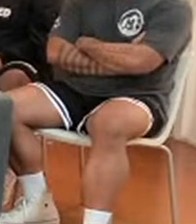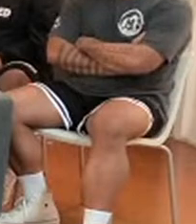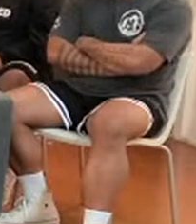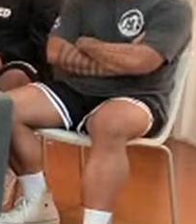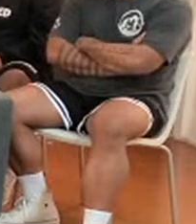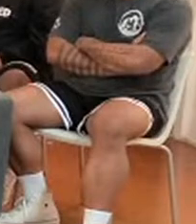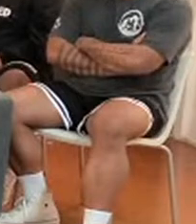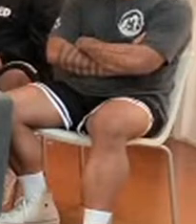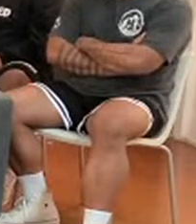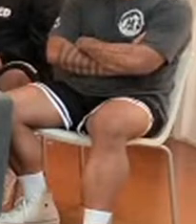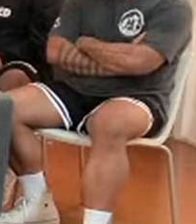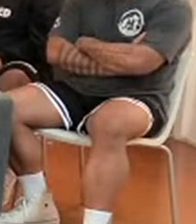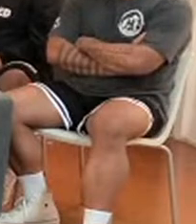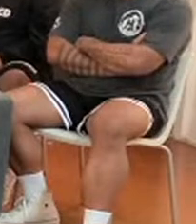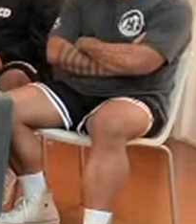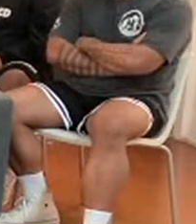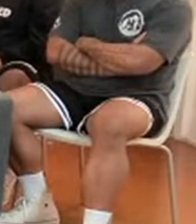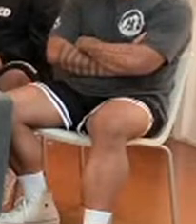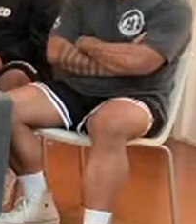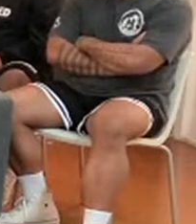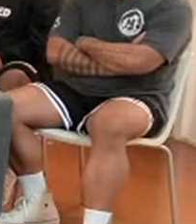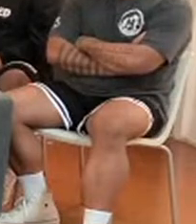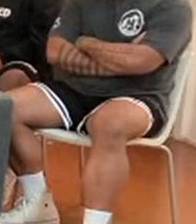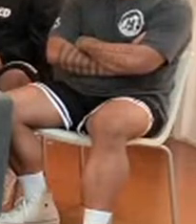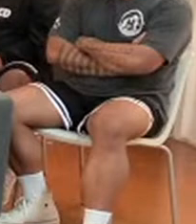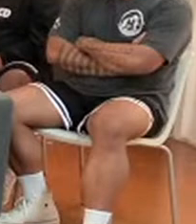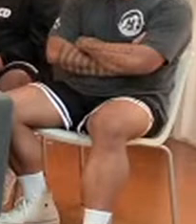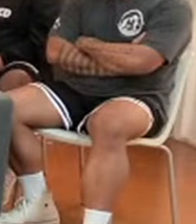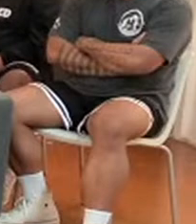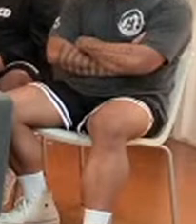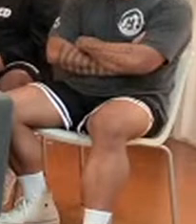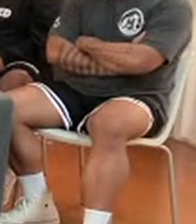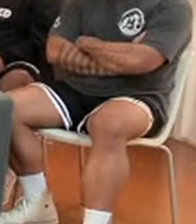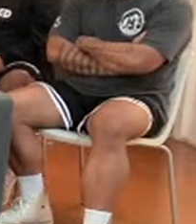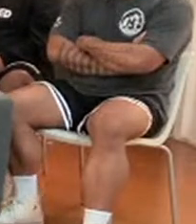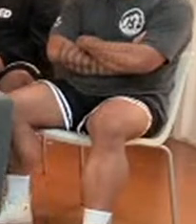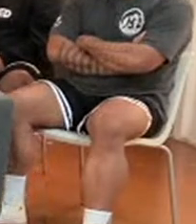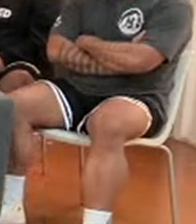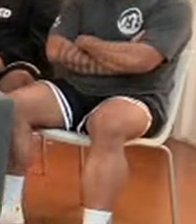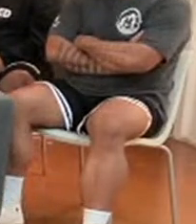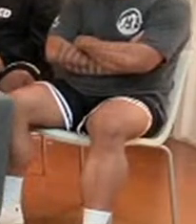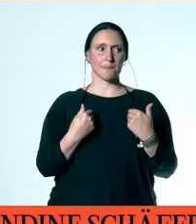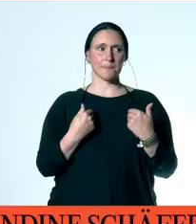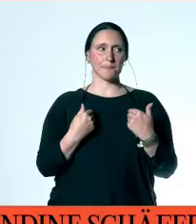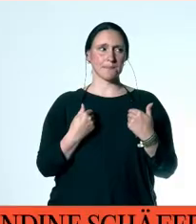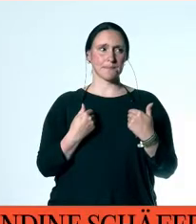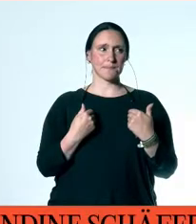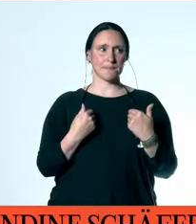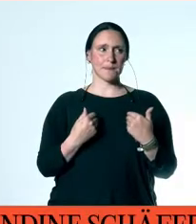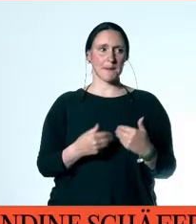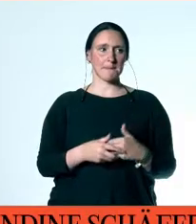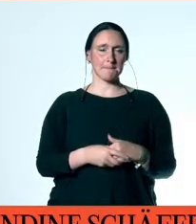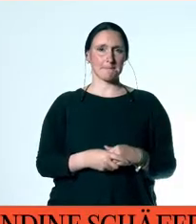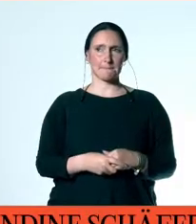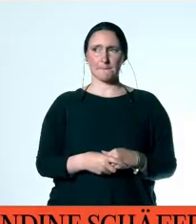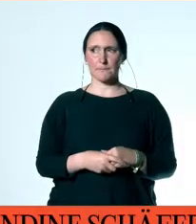they, and ia. I am Māori of Te Whānau Pararaki, Te Whānau Apuni, Te